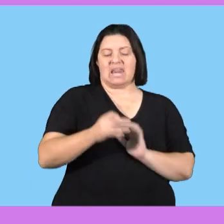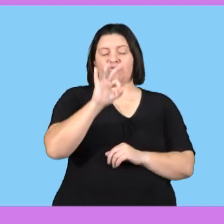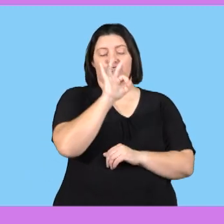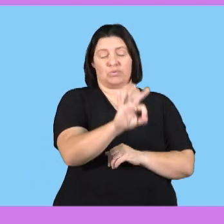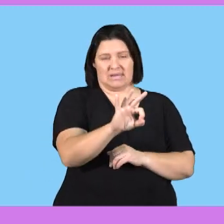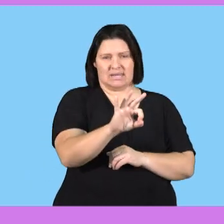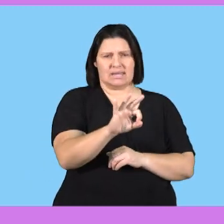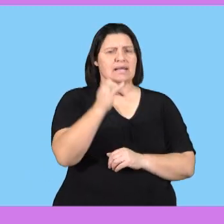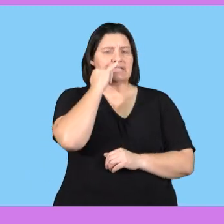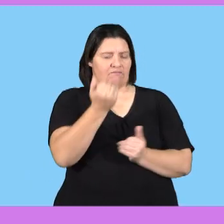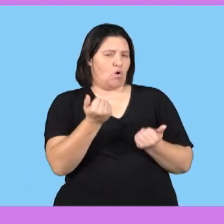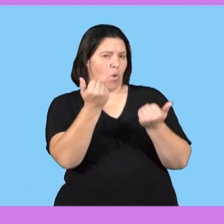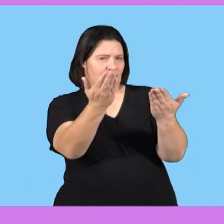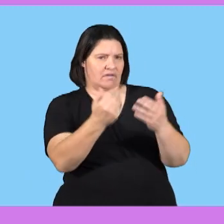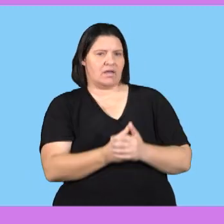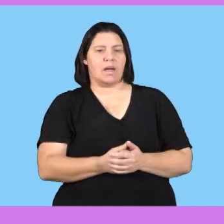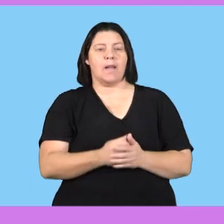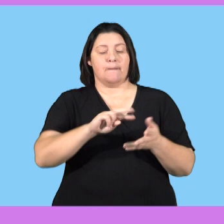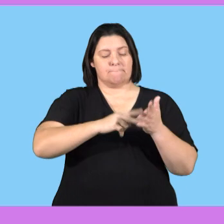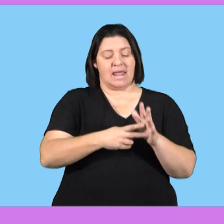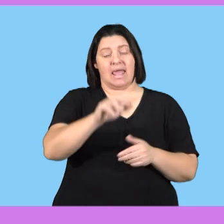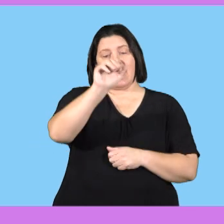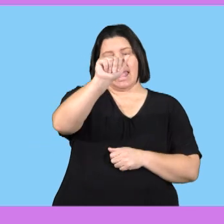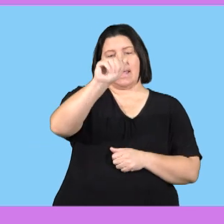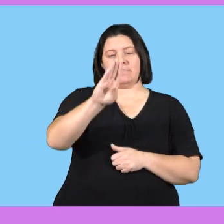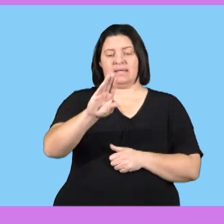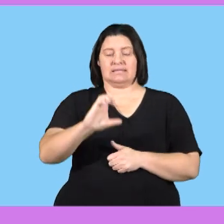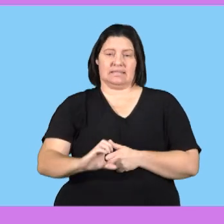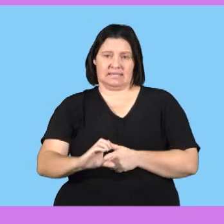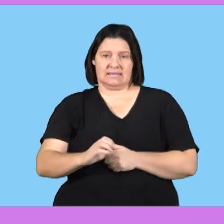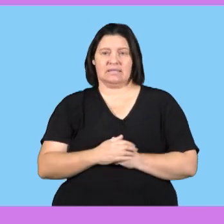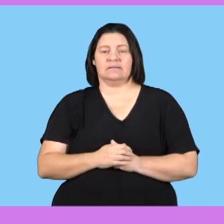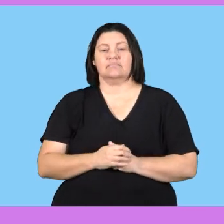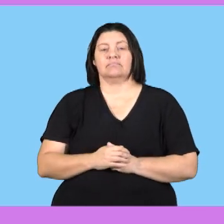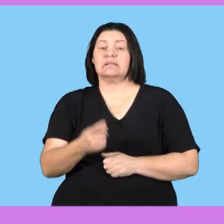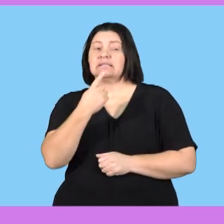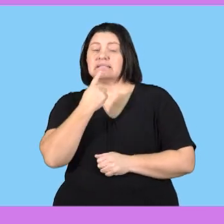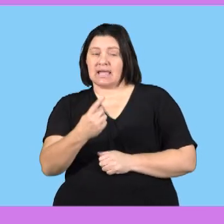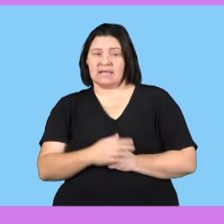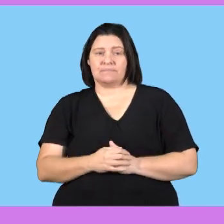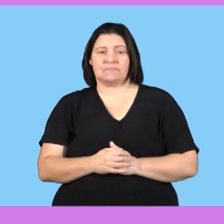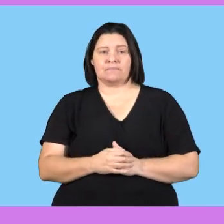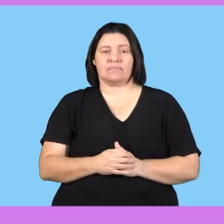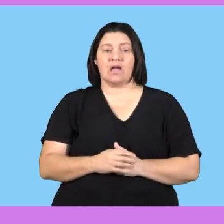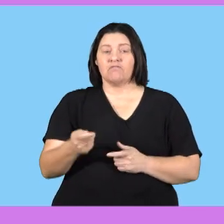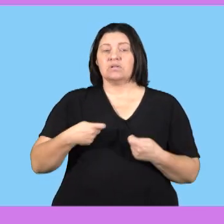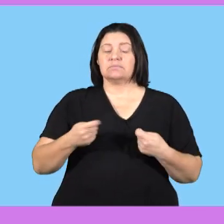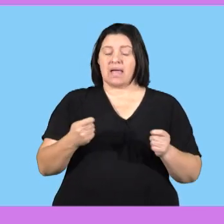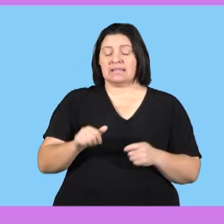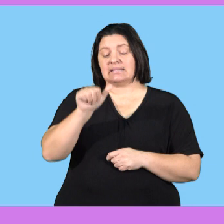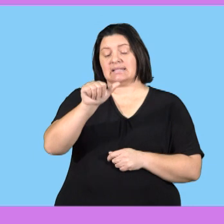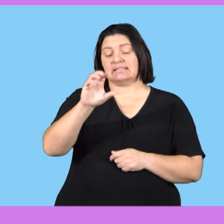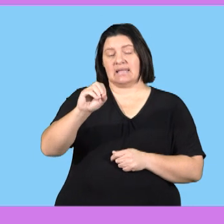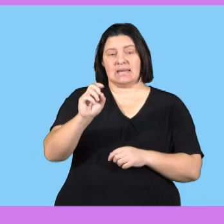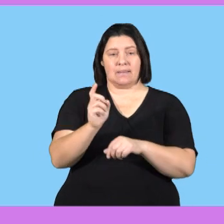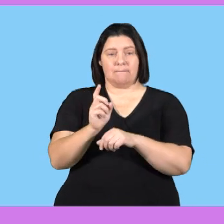phone company. As you can see there, plan A, B, and plan C, right? So it says further on, if you